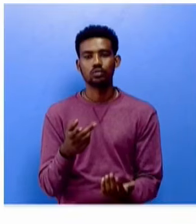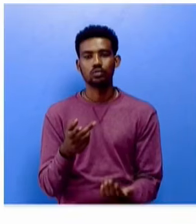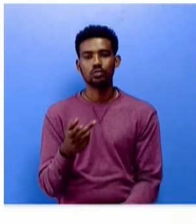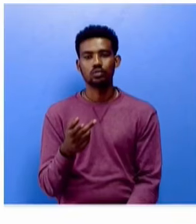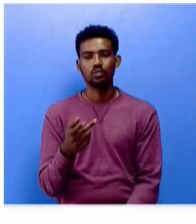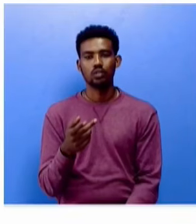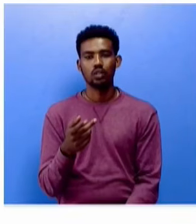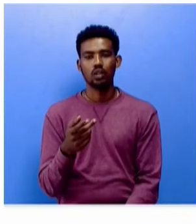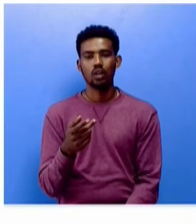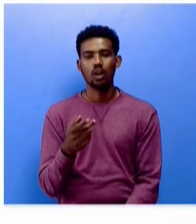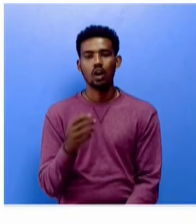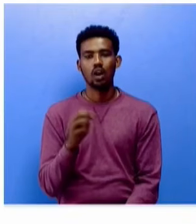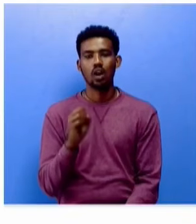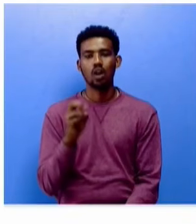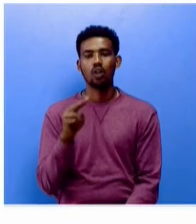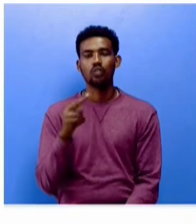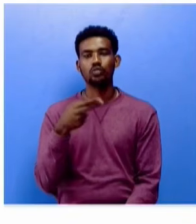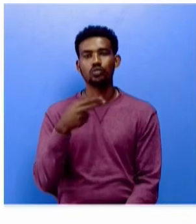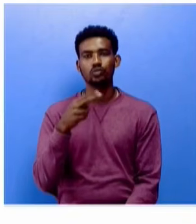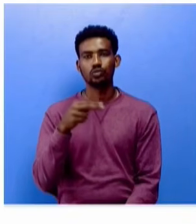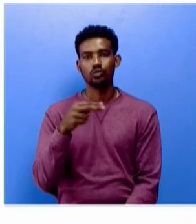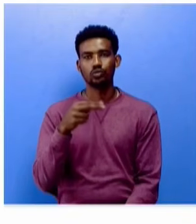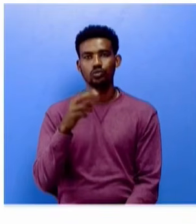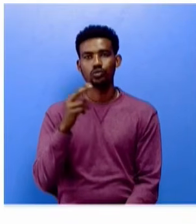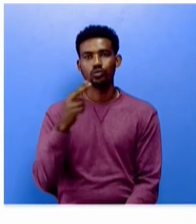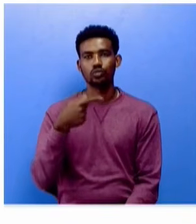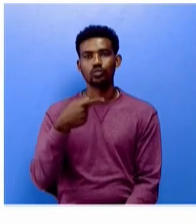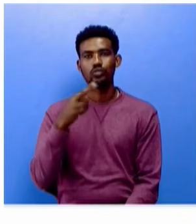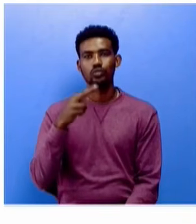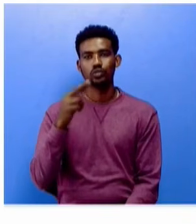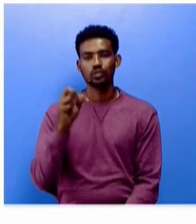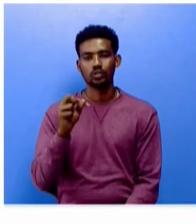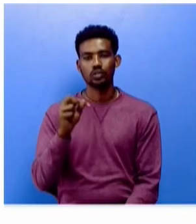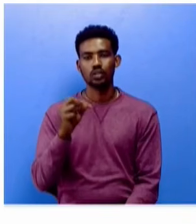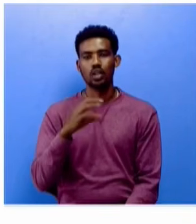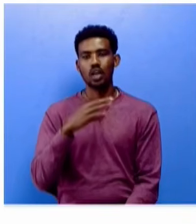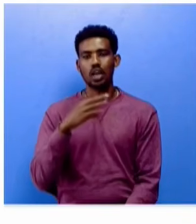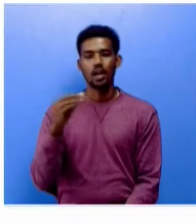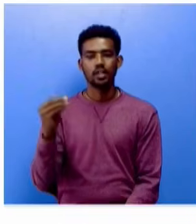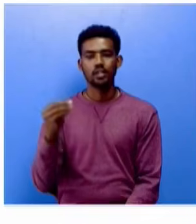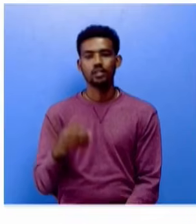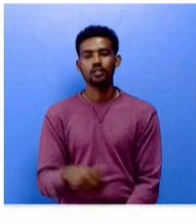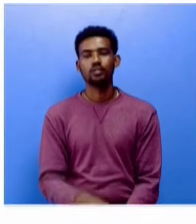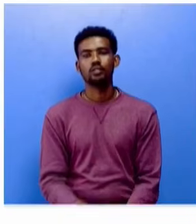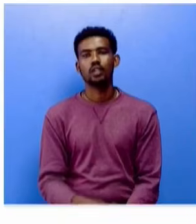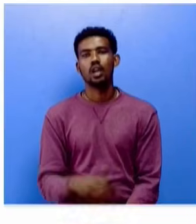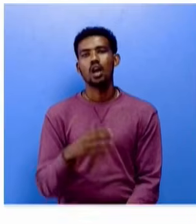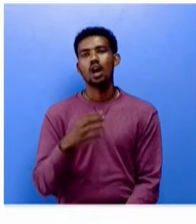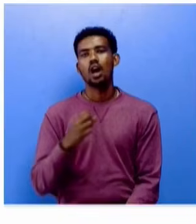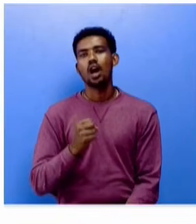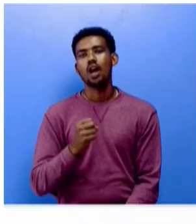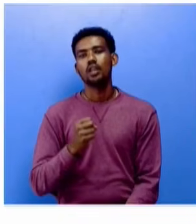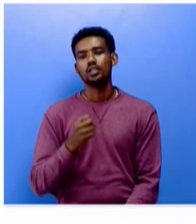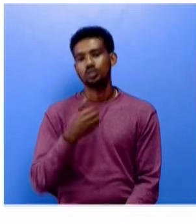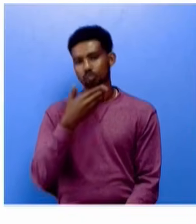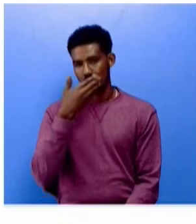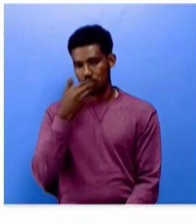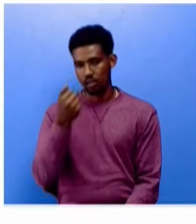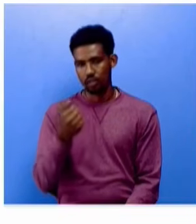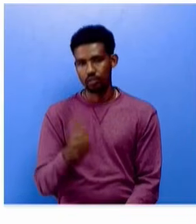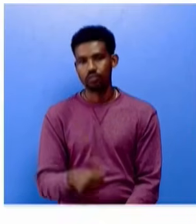and had better. had better.